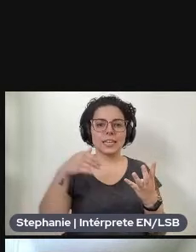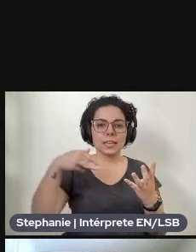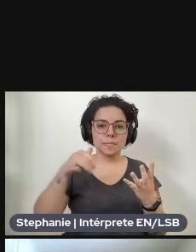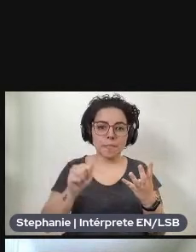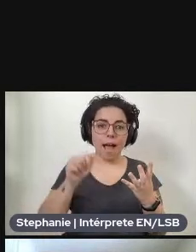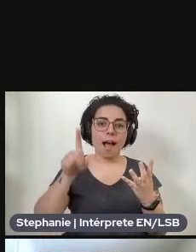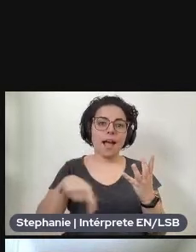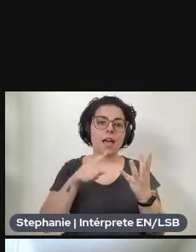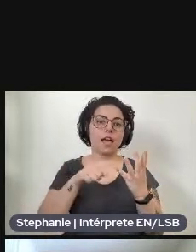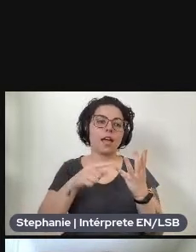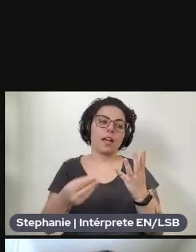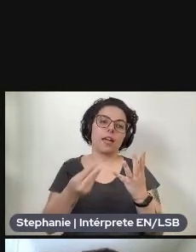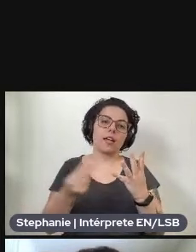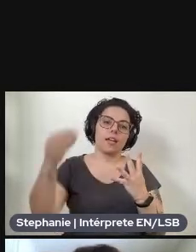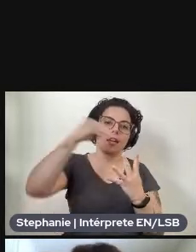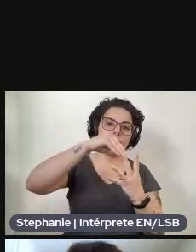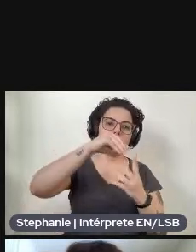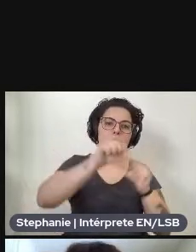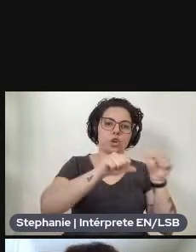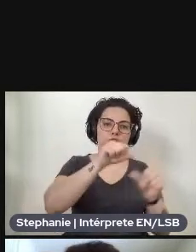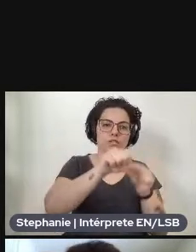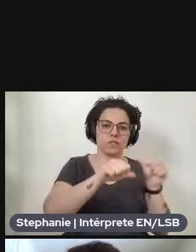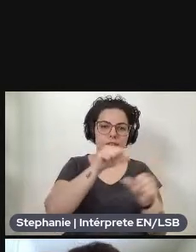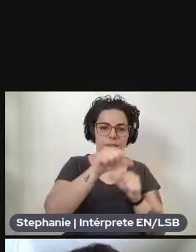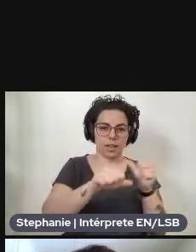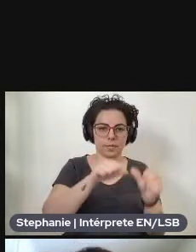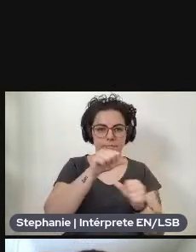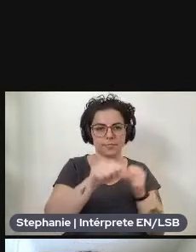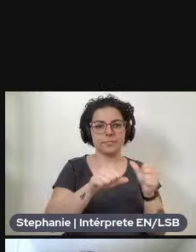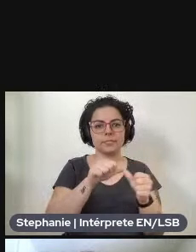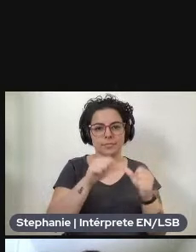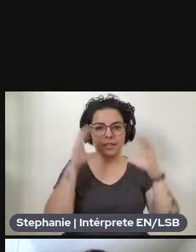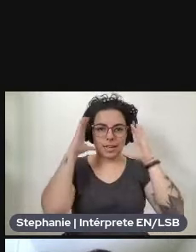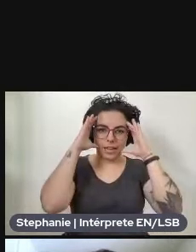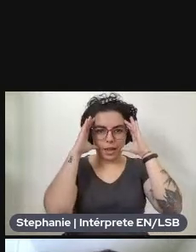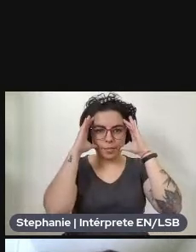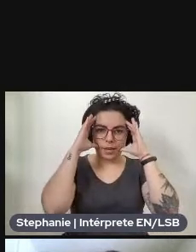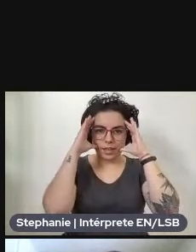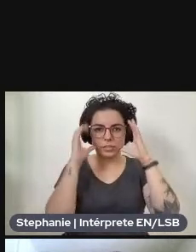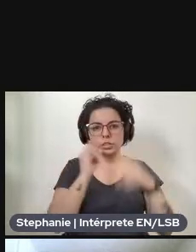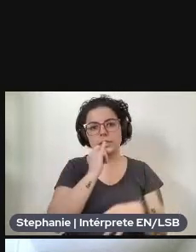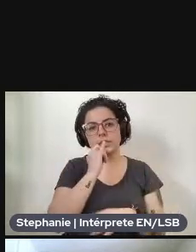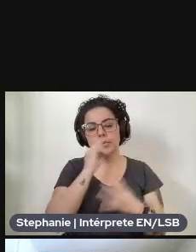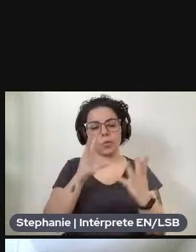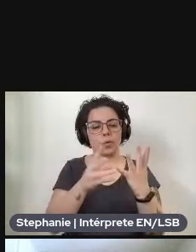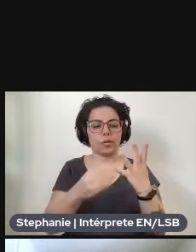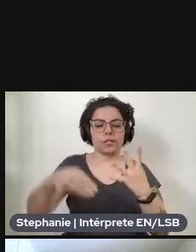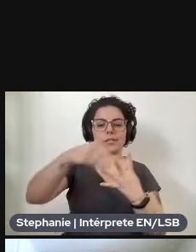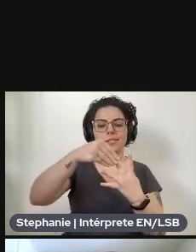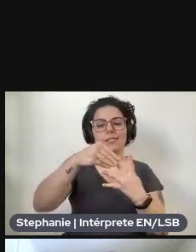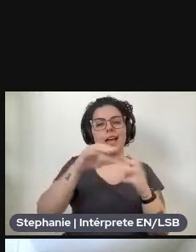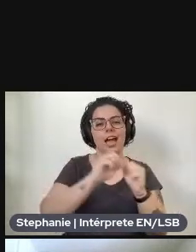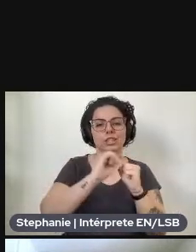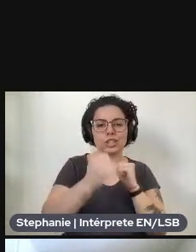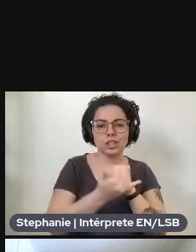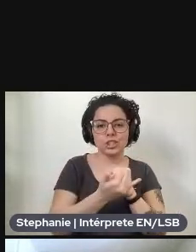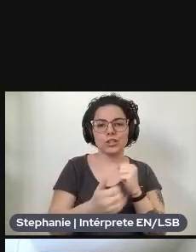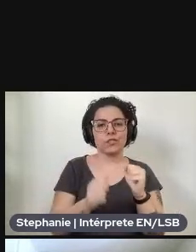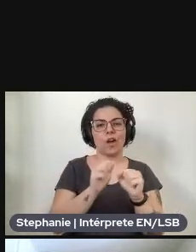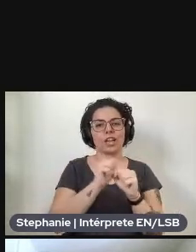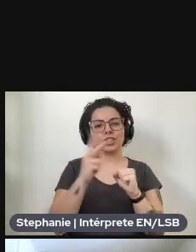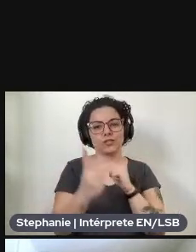head, a lexical modifier, for instance, adjectives and adverbs.